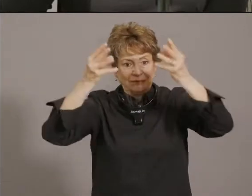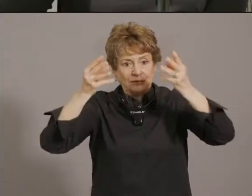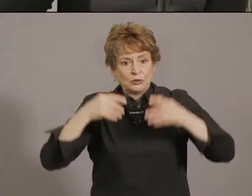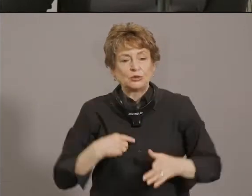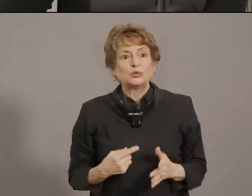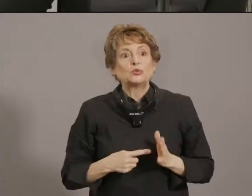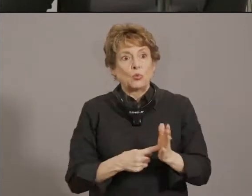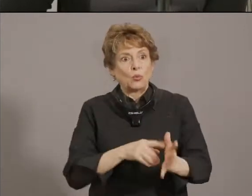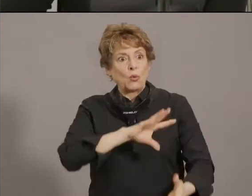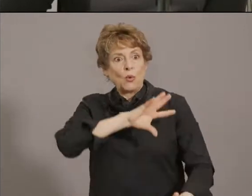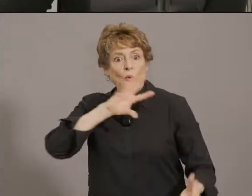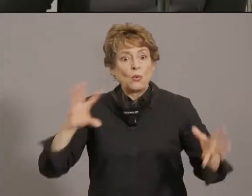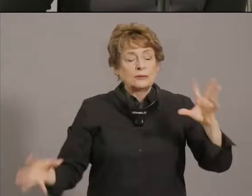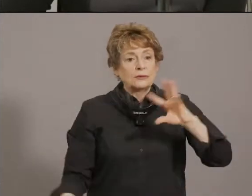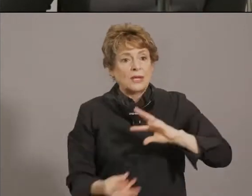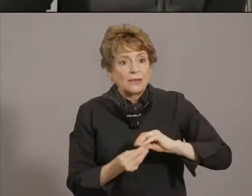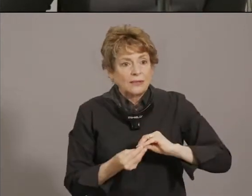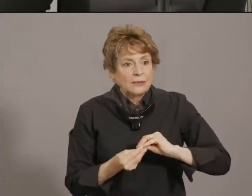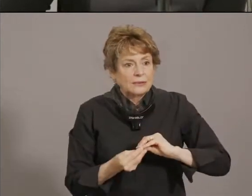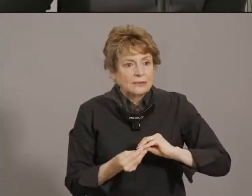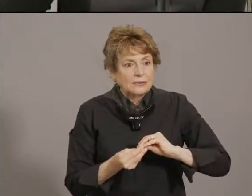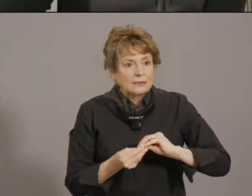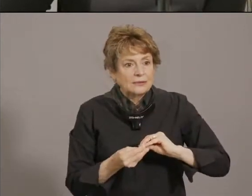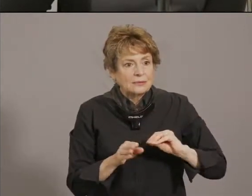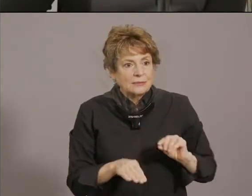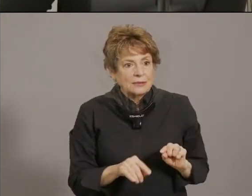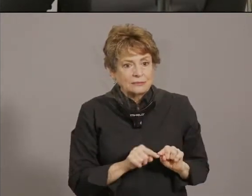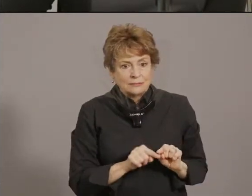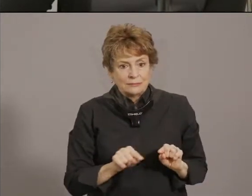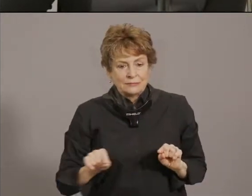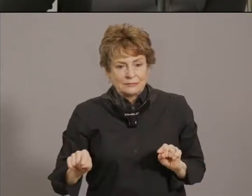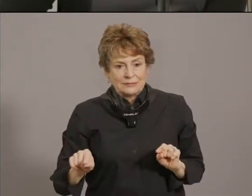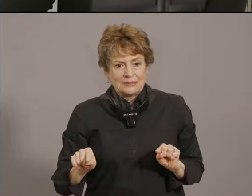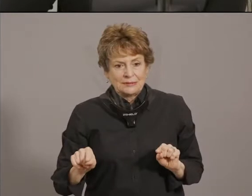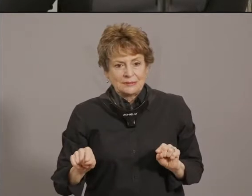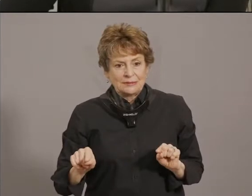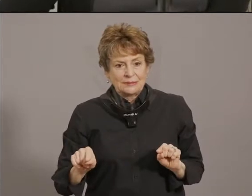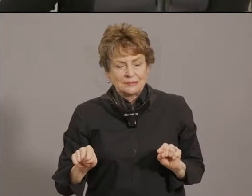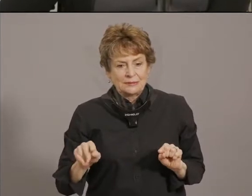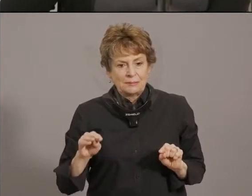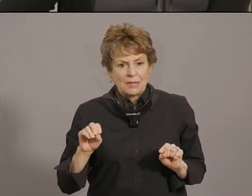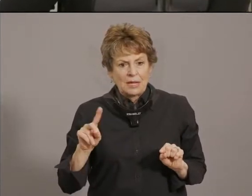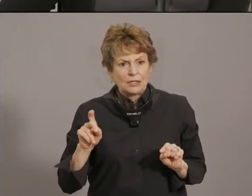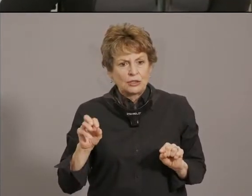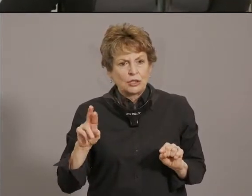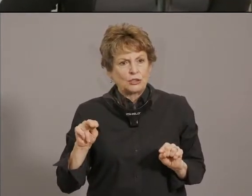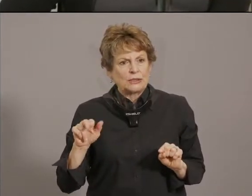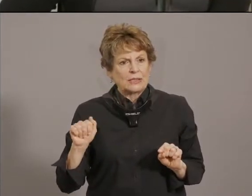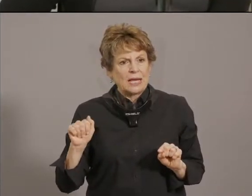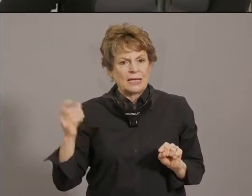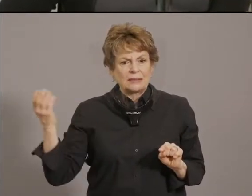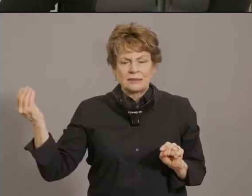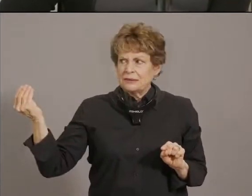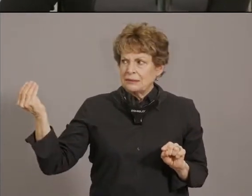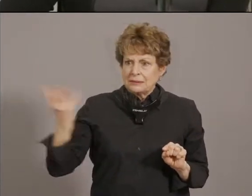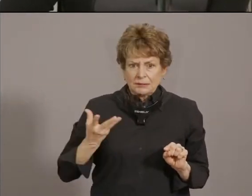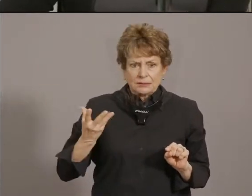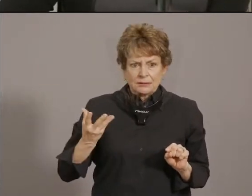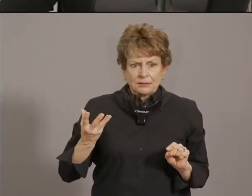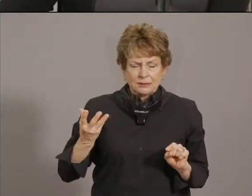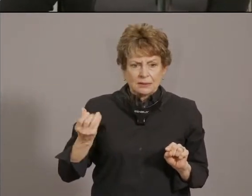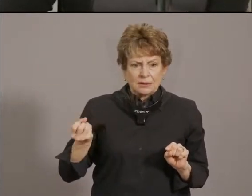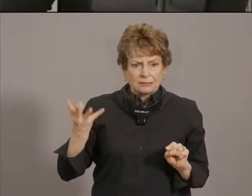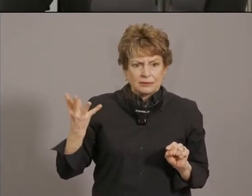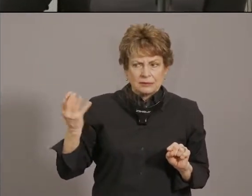our Moderna doses have shipped. We did receive notice, and several providers have already received the Pfizer doses